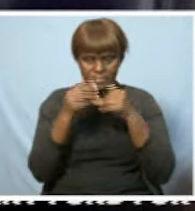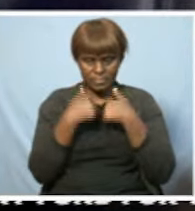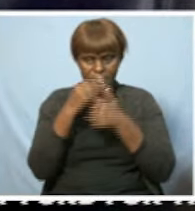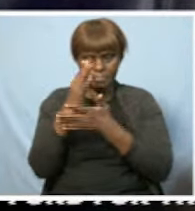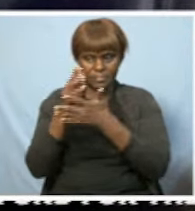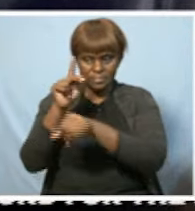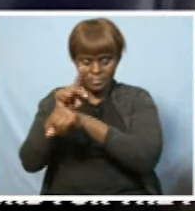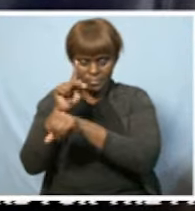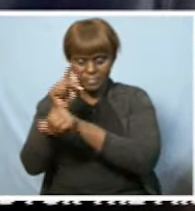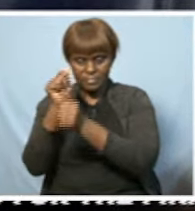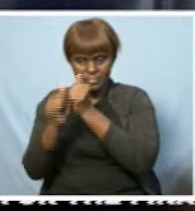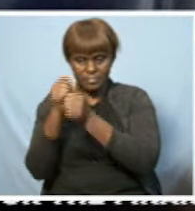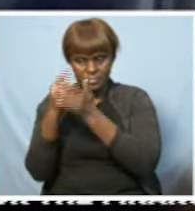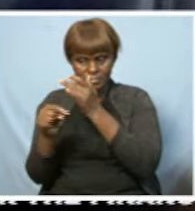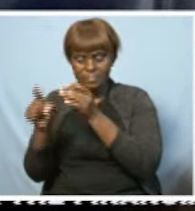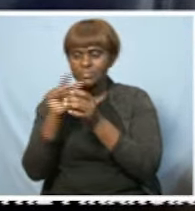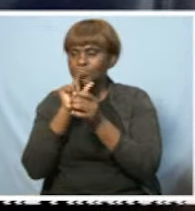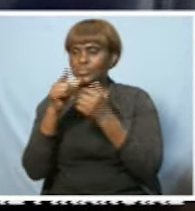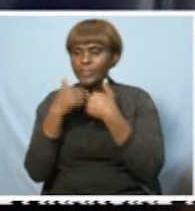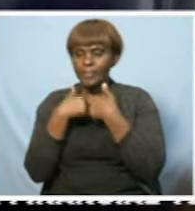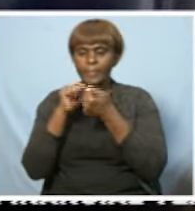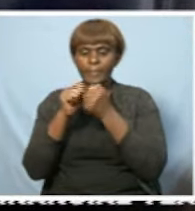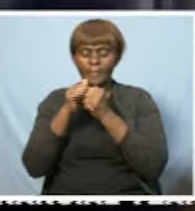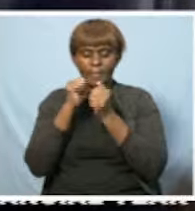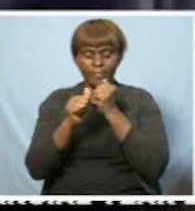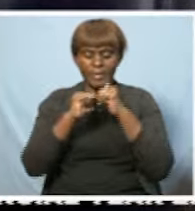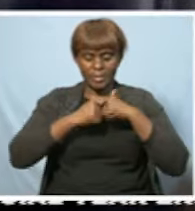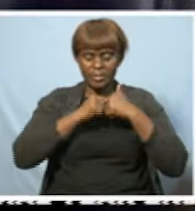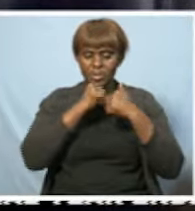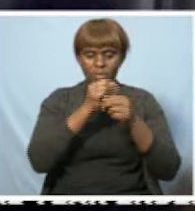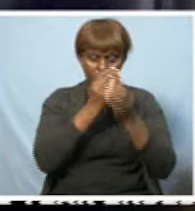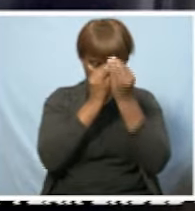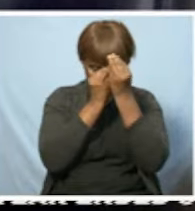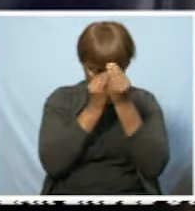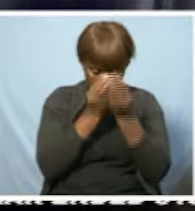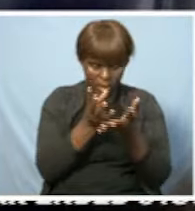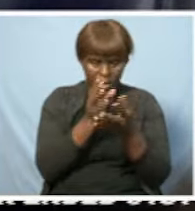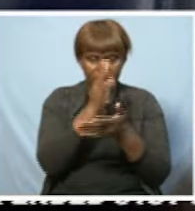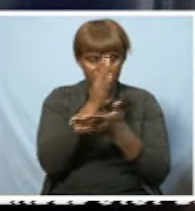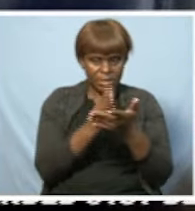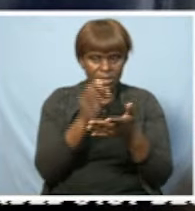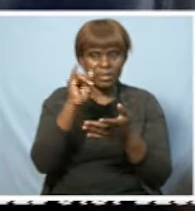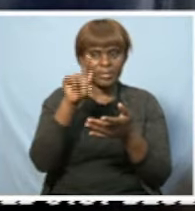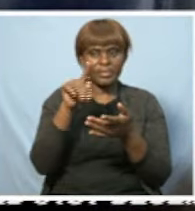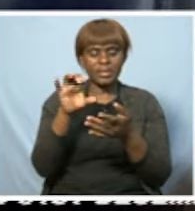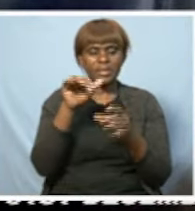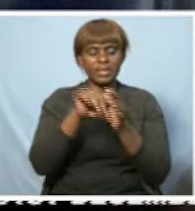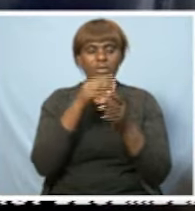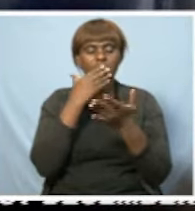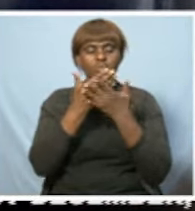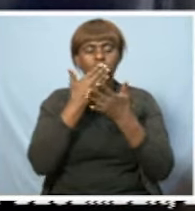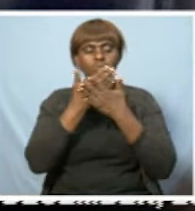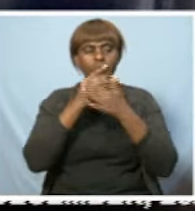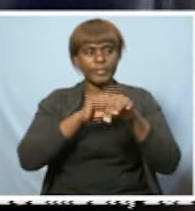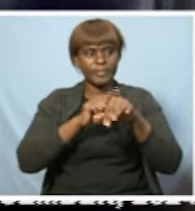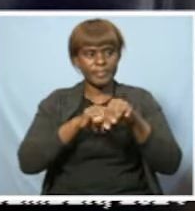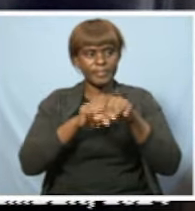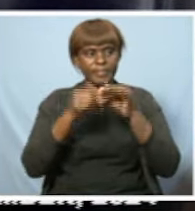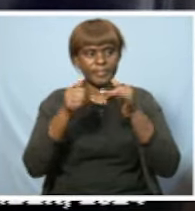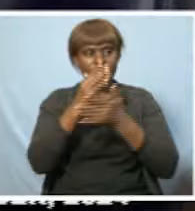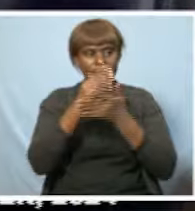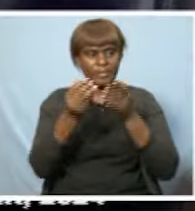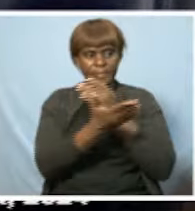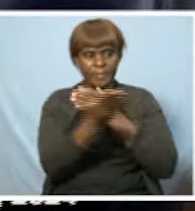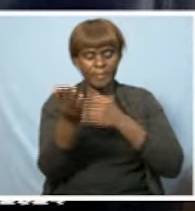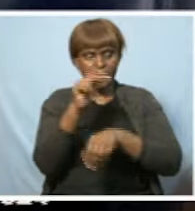that were really affected because we could not honor some of the IPCs in good time. And hence, some of the